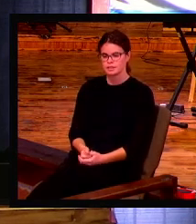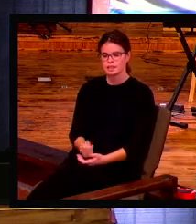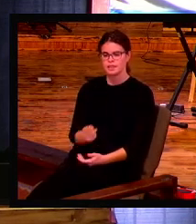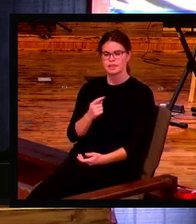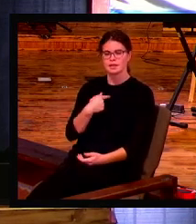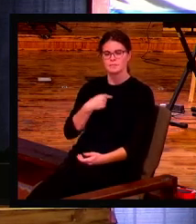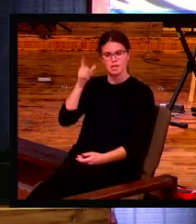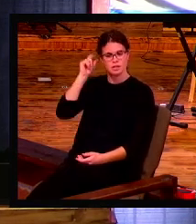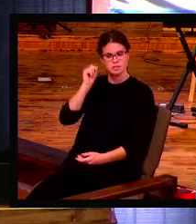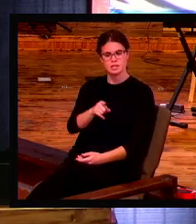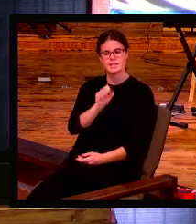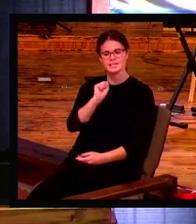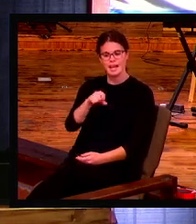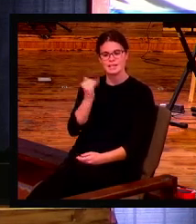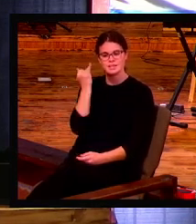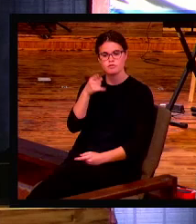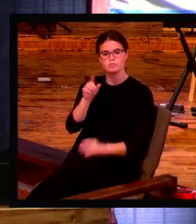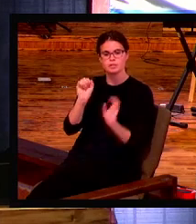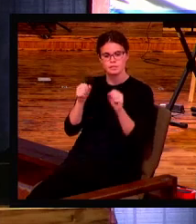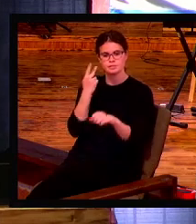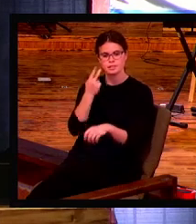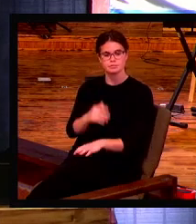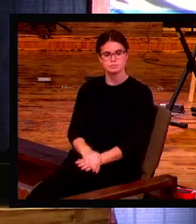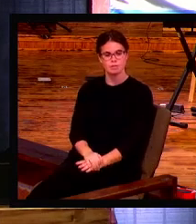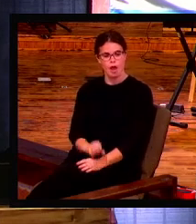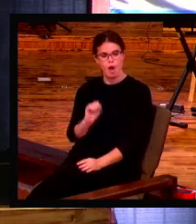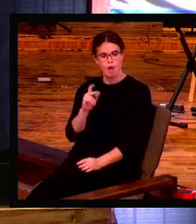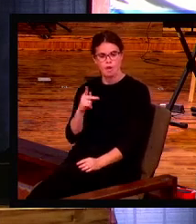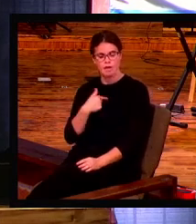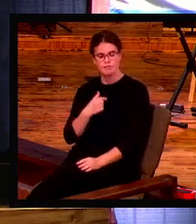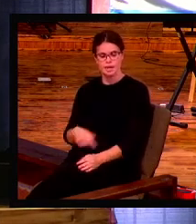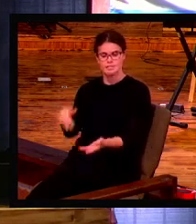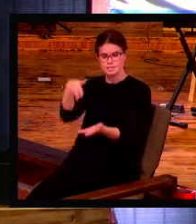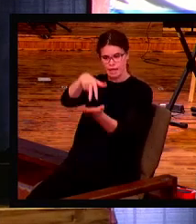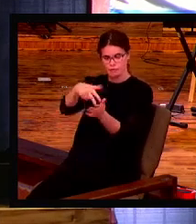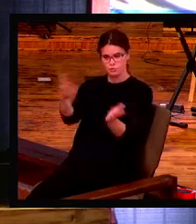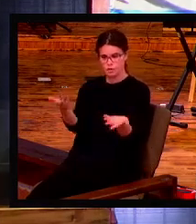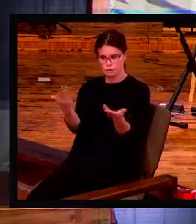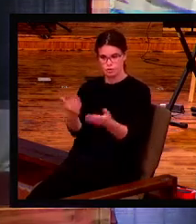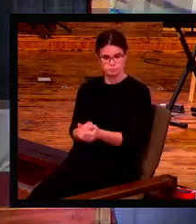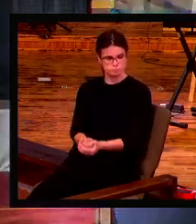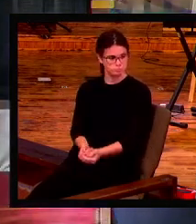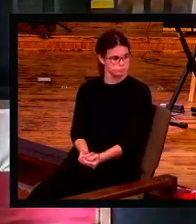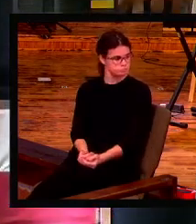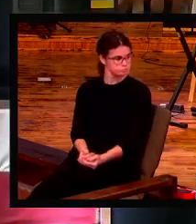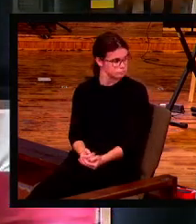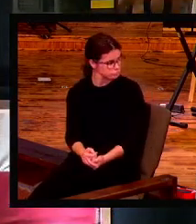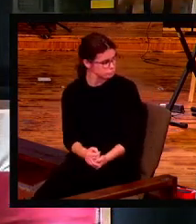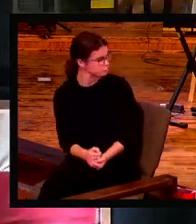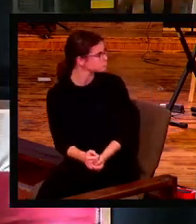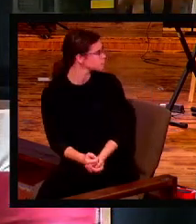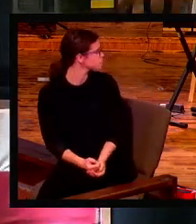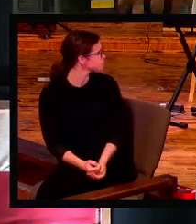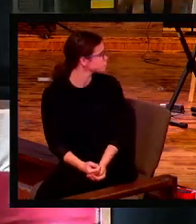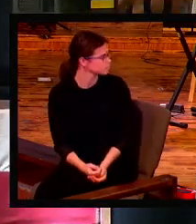see it. Okay, so is it okay to stay right here? Let's move it. We said I got to know. All right.